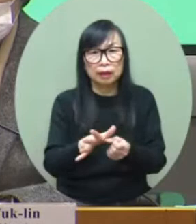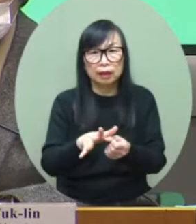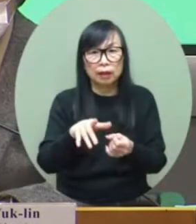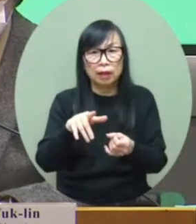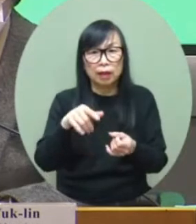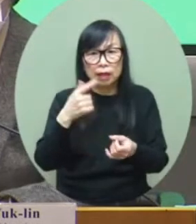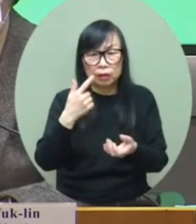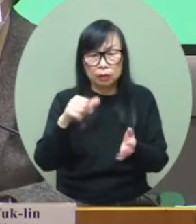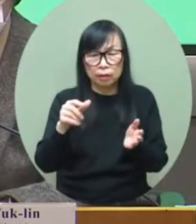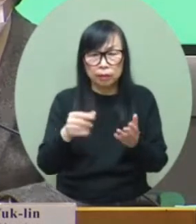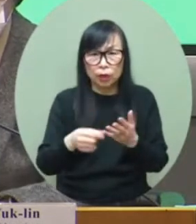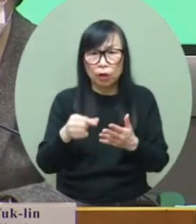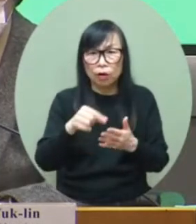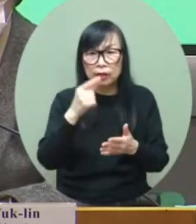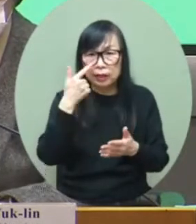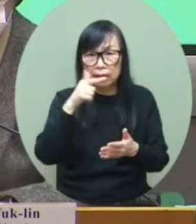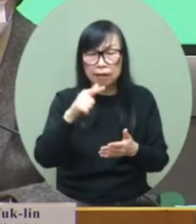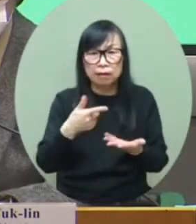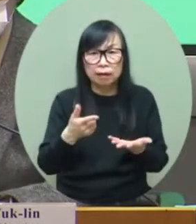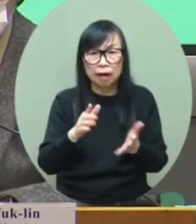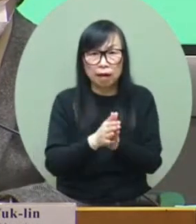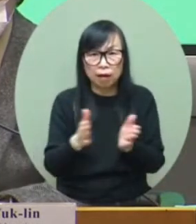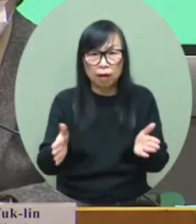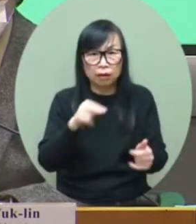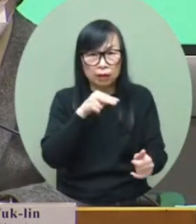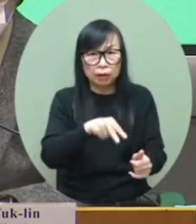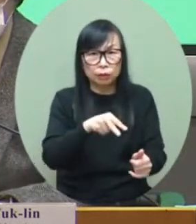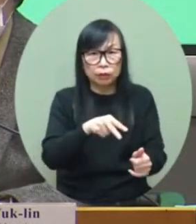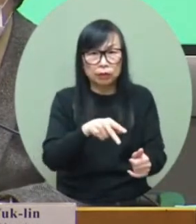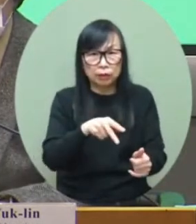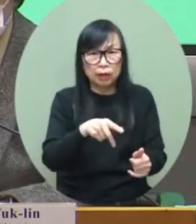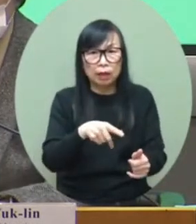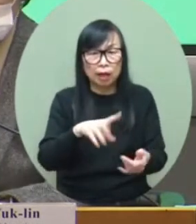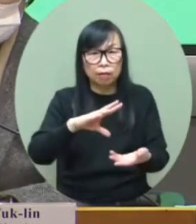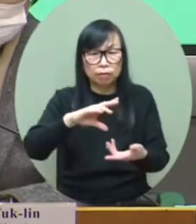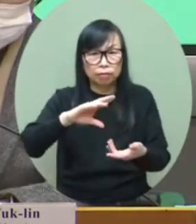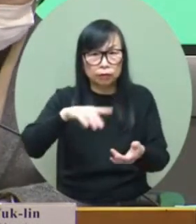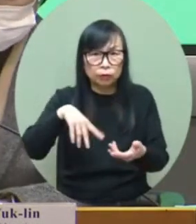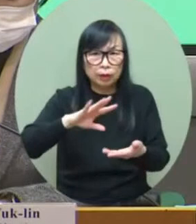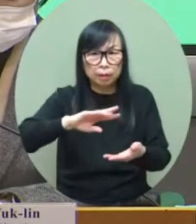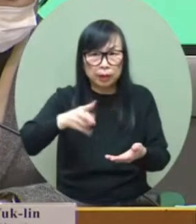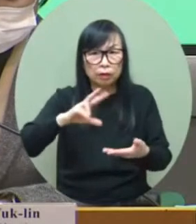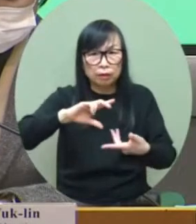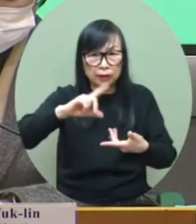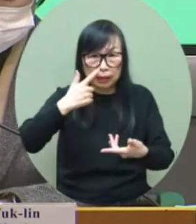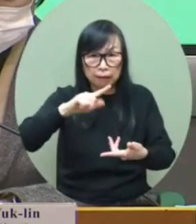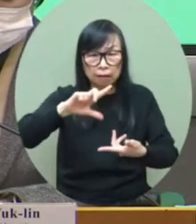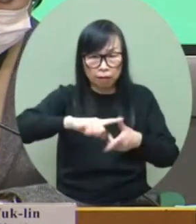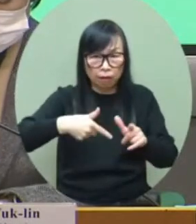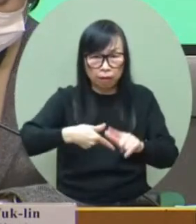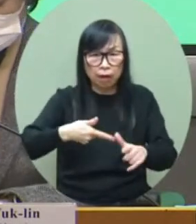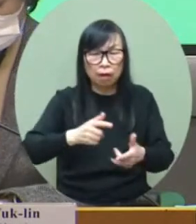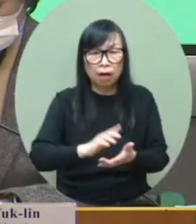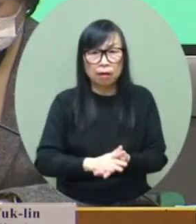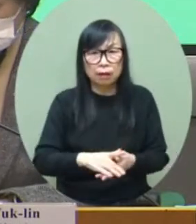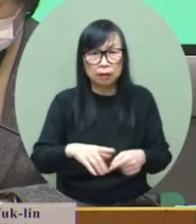travel. After 3 years, we have entered a new stage of the epidemic, and our control model has